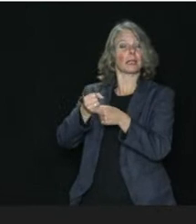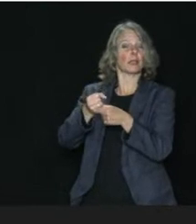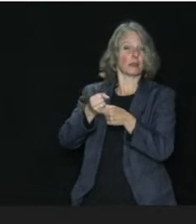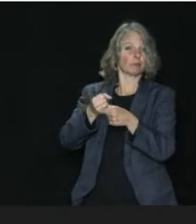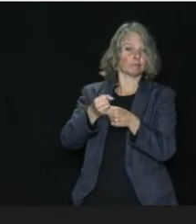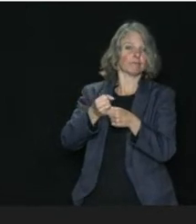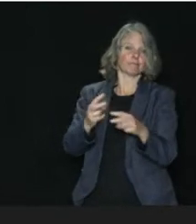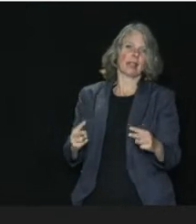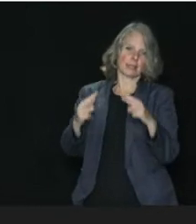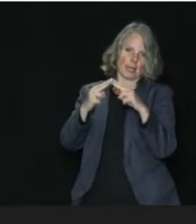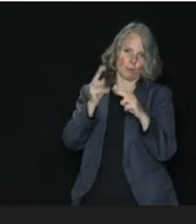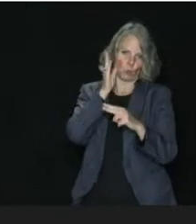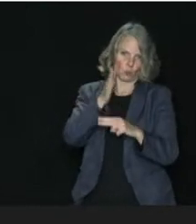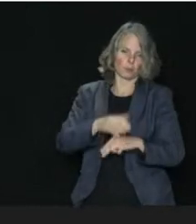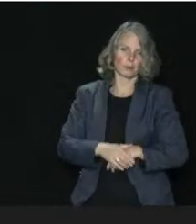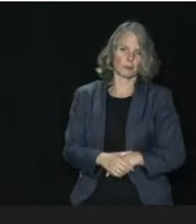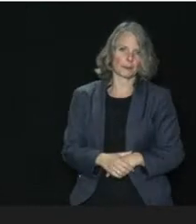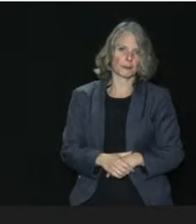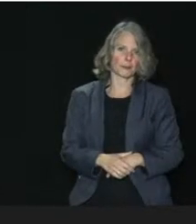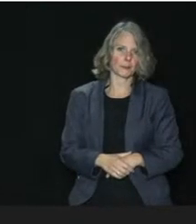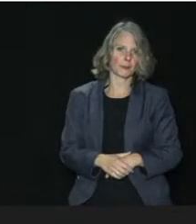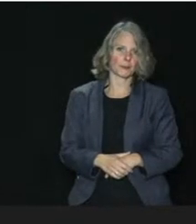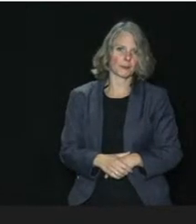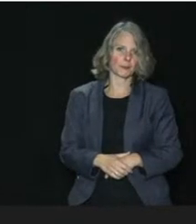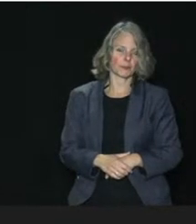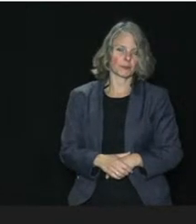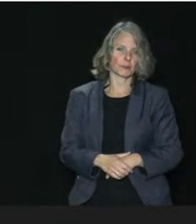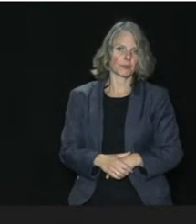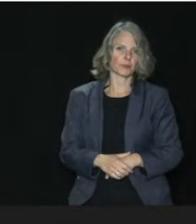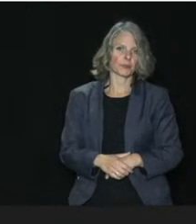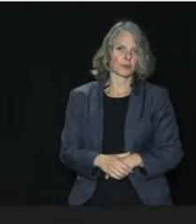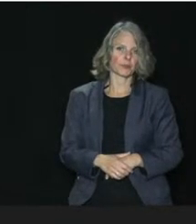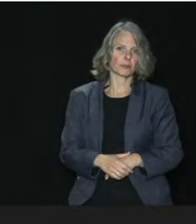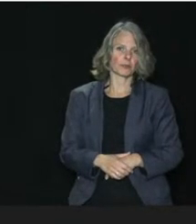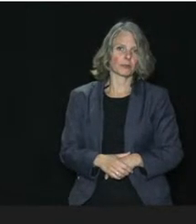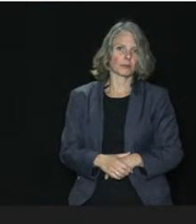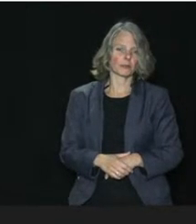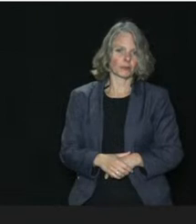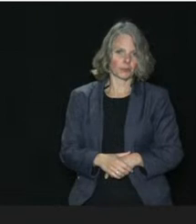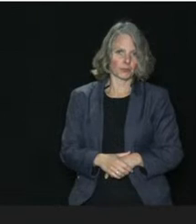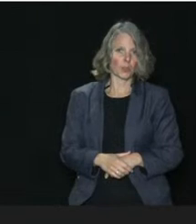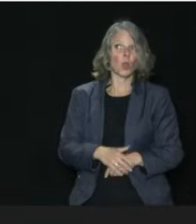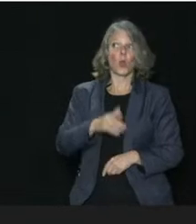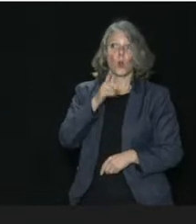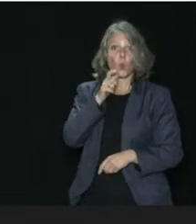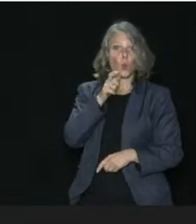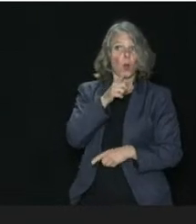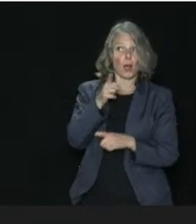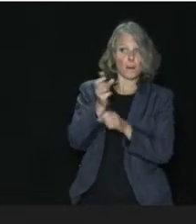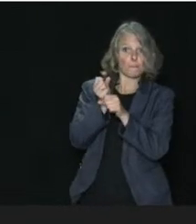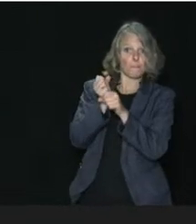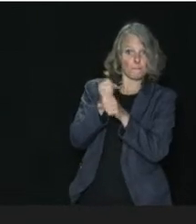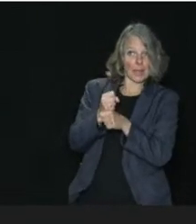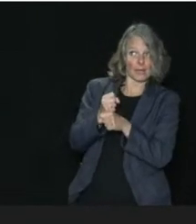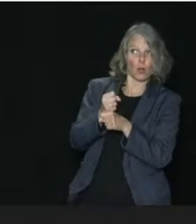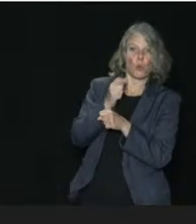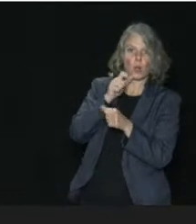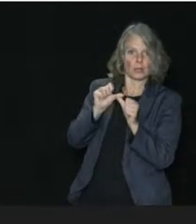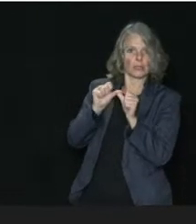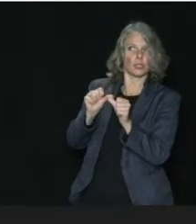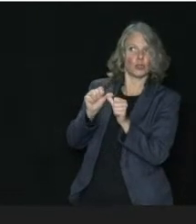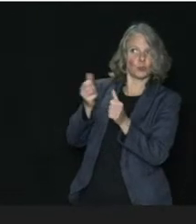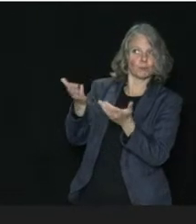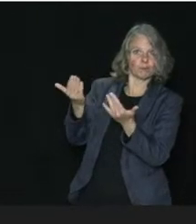double that amount. We will continue to press the supplier, as well as all other